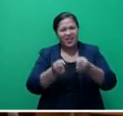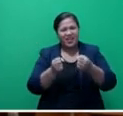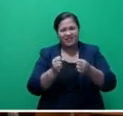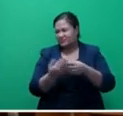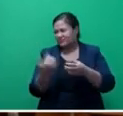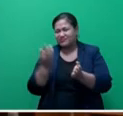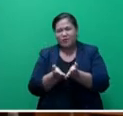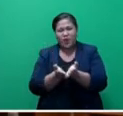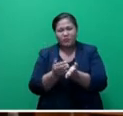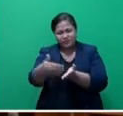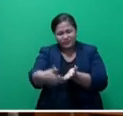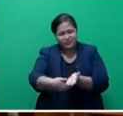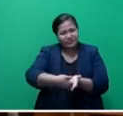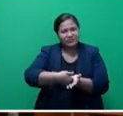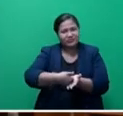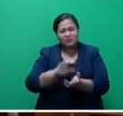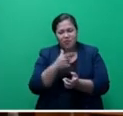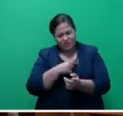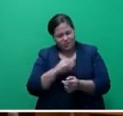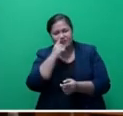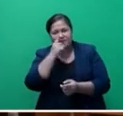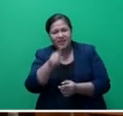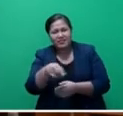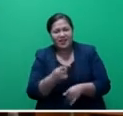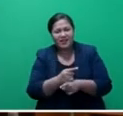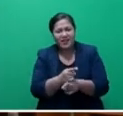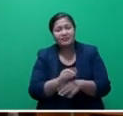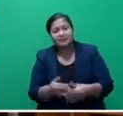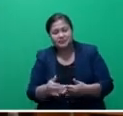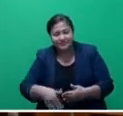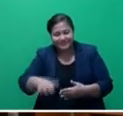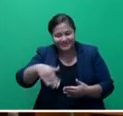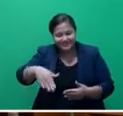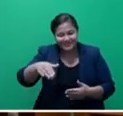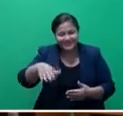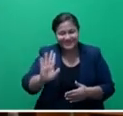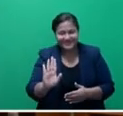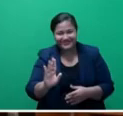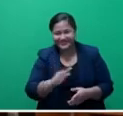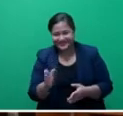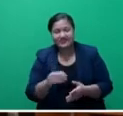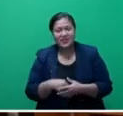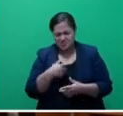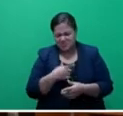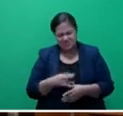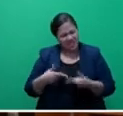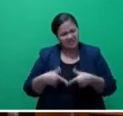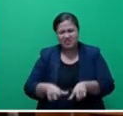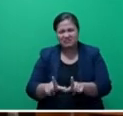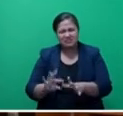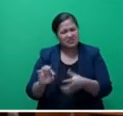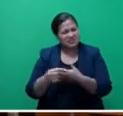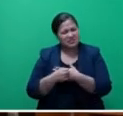There are people that actually guide you onto the boat very carefully. I've traveled quite extensively on these boats. Honourable Prime